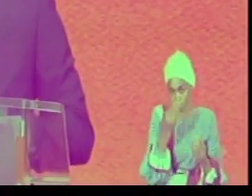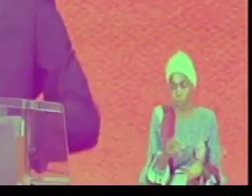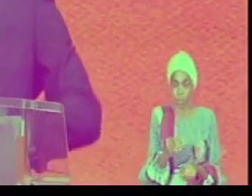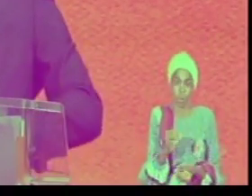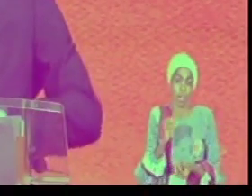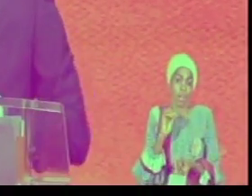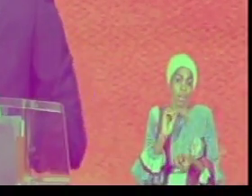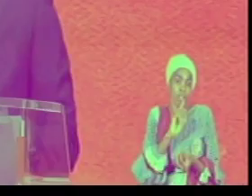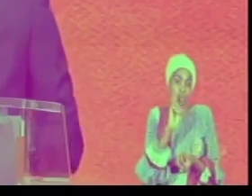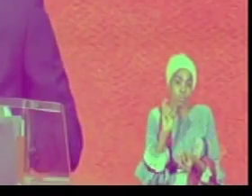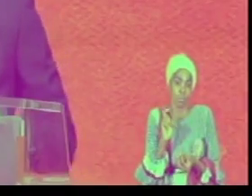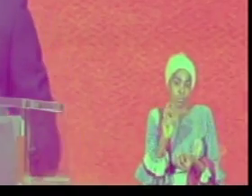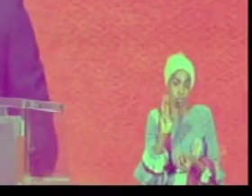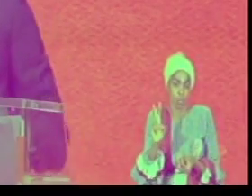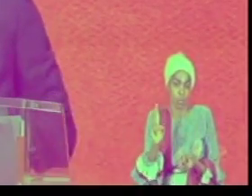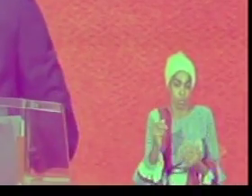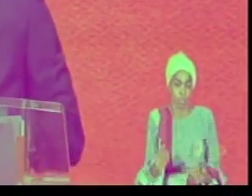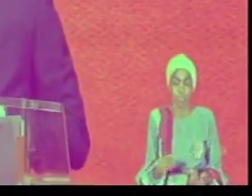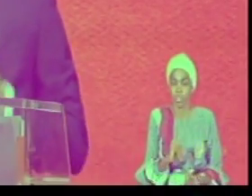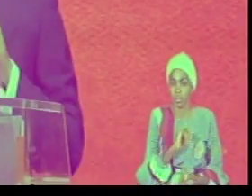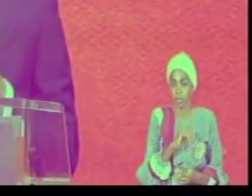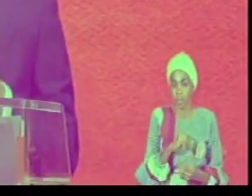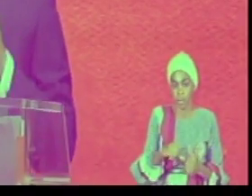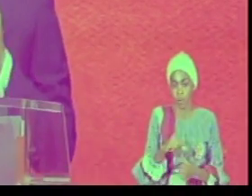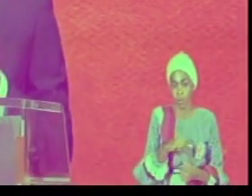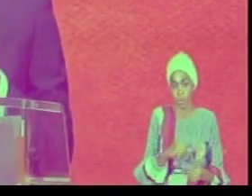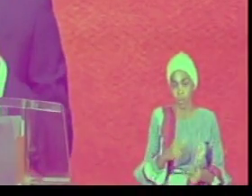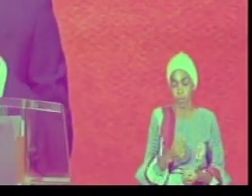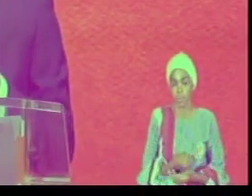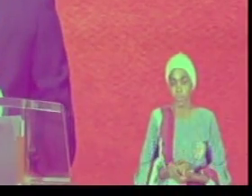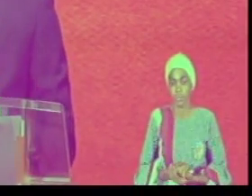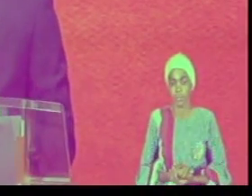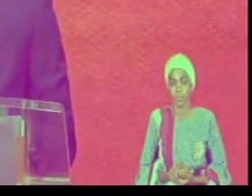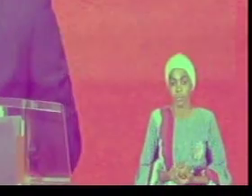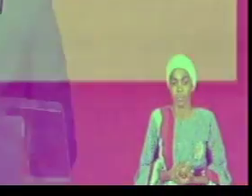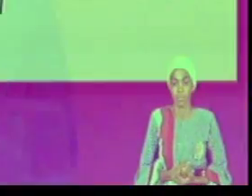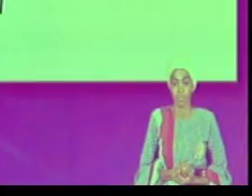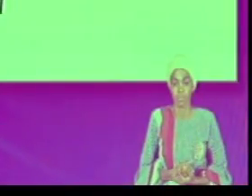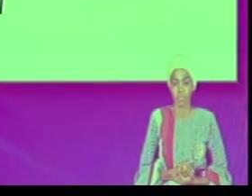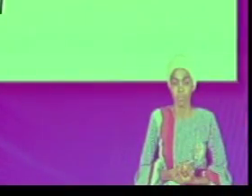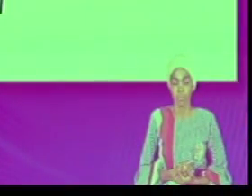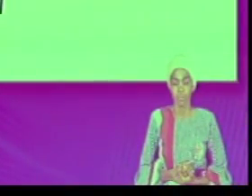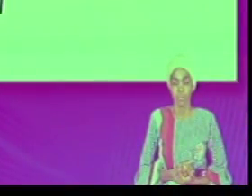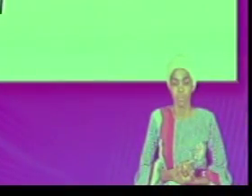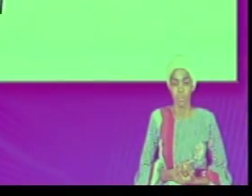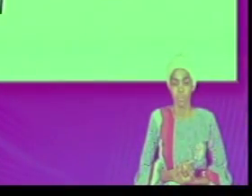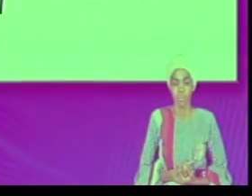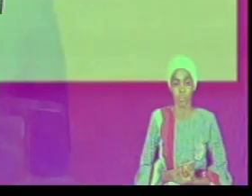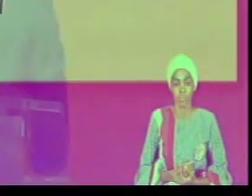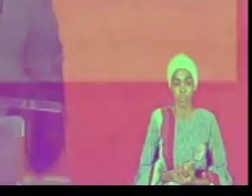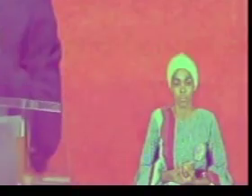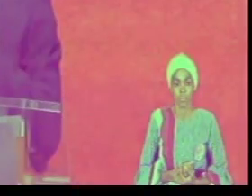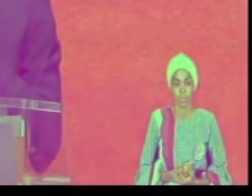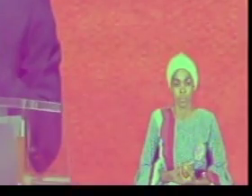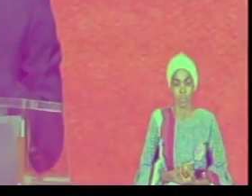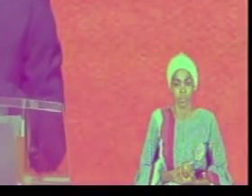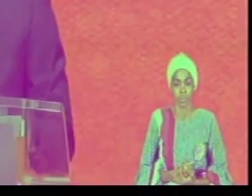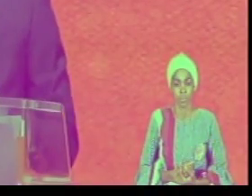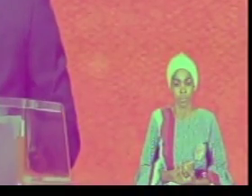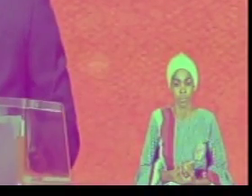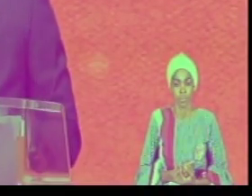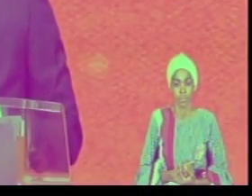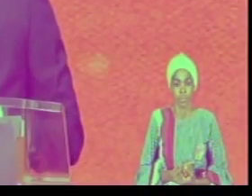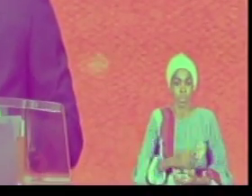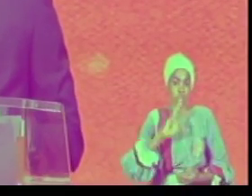people's work. Over here, it's a very big deal if you use other people's work without putting